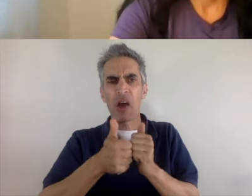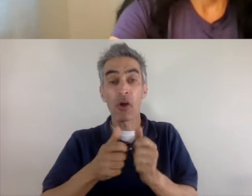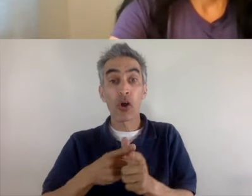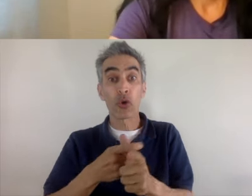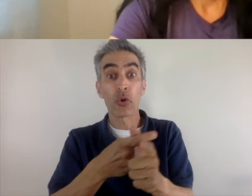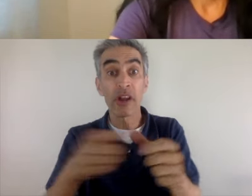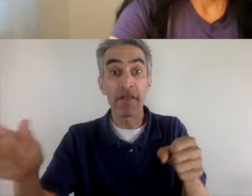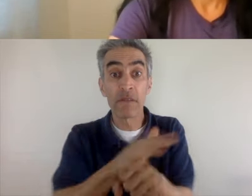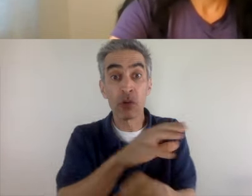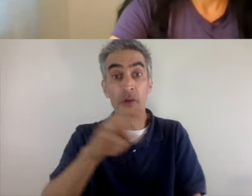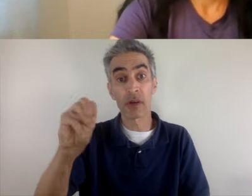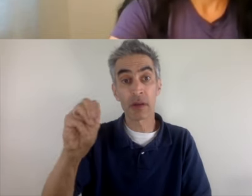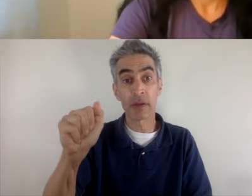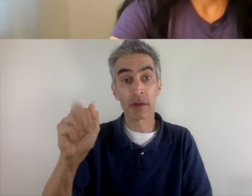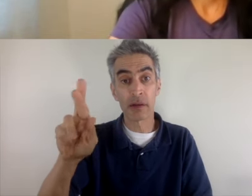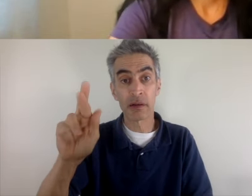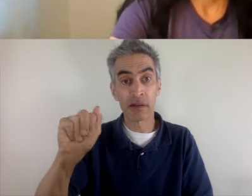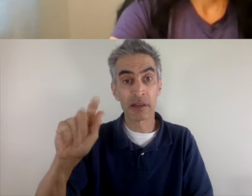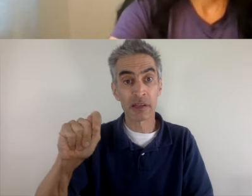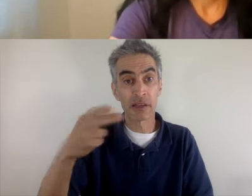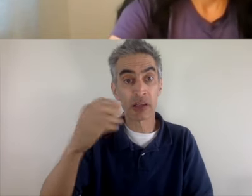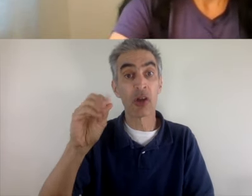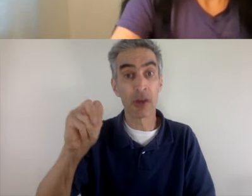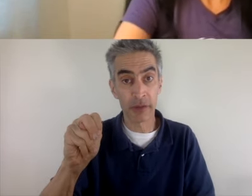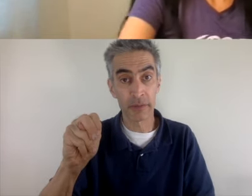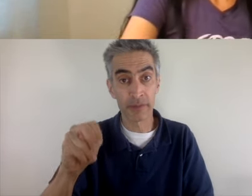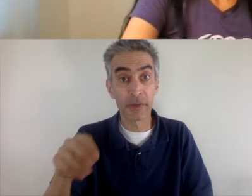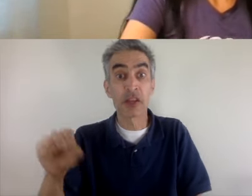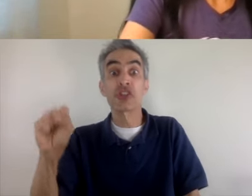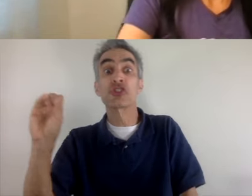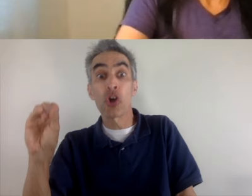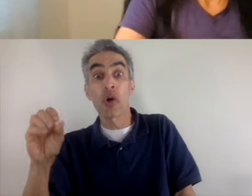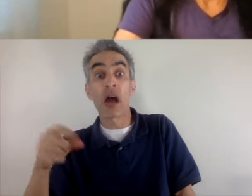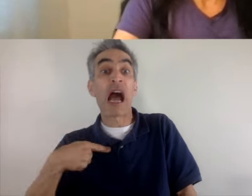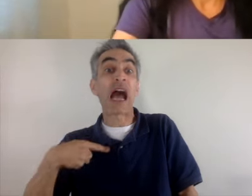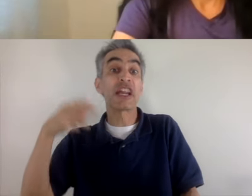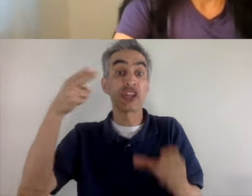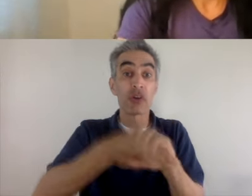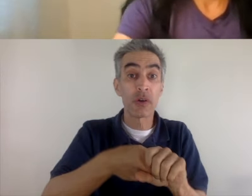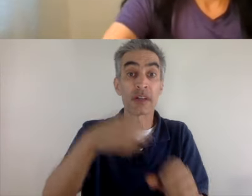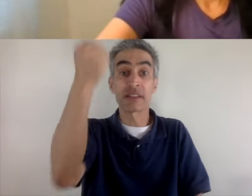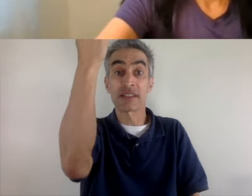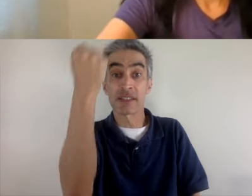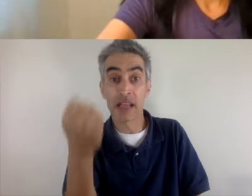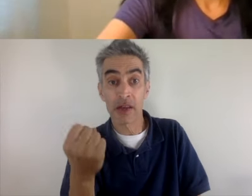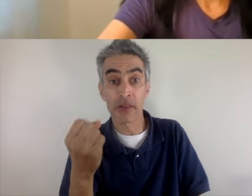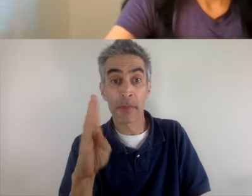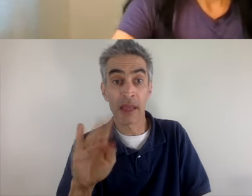pursue the challenge of the marathon. So that's when I joined South Bay Runners Club.